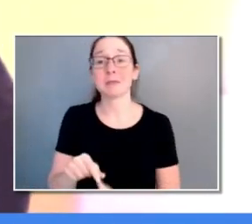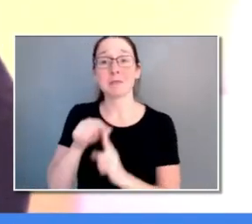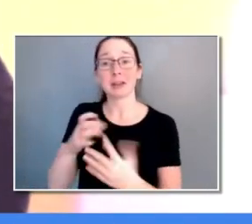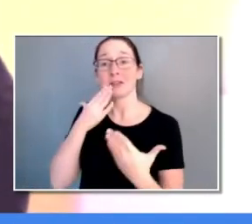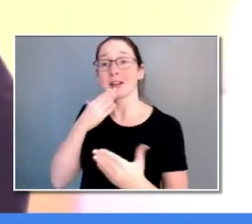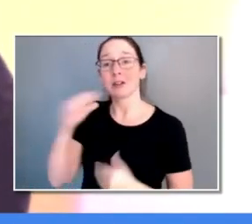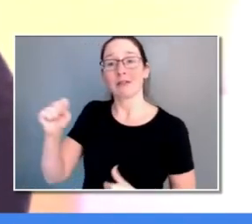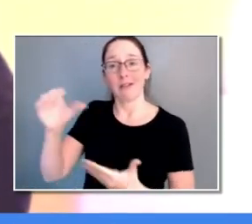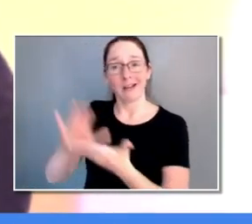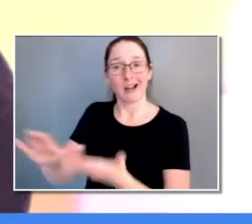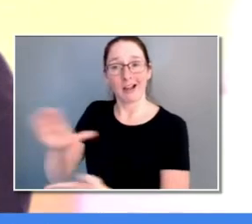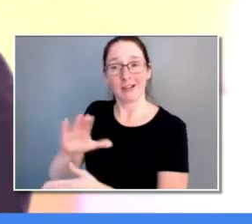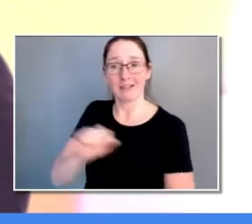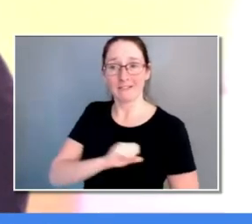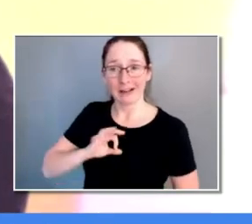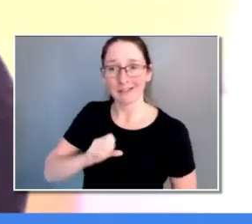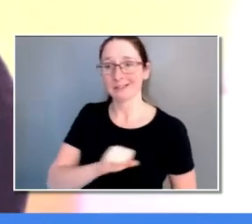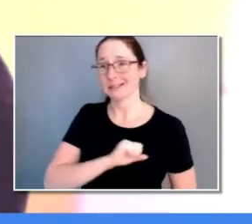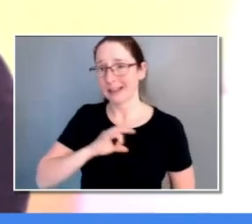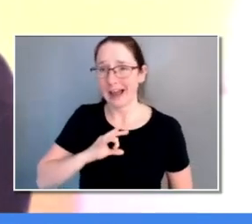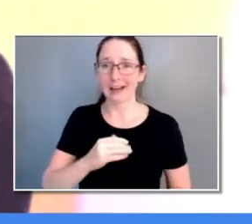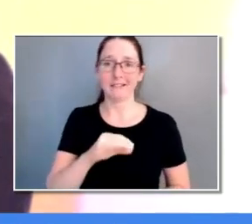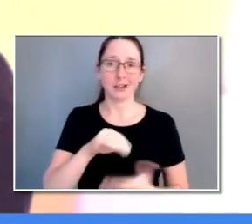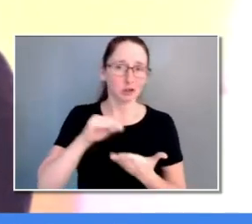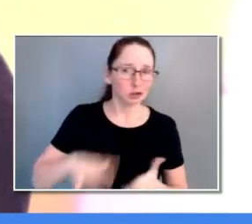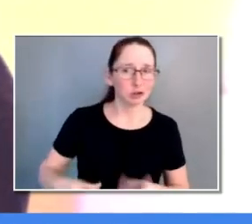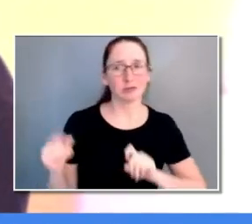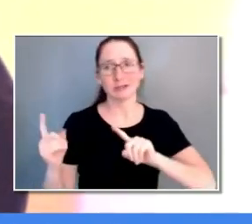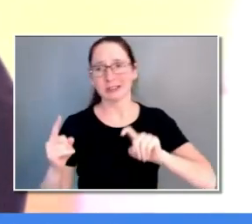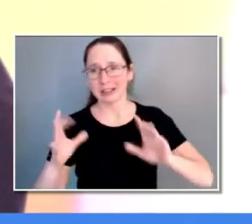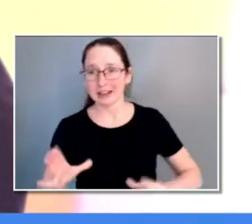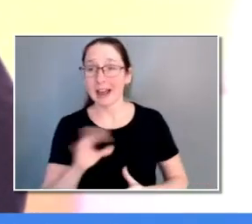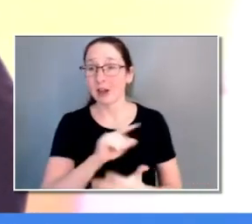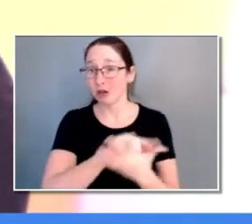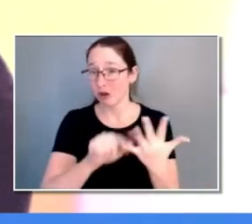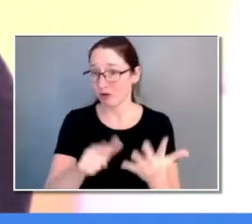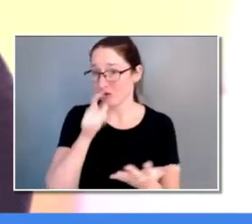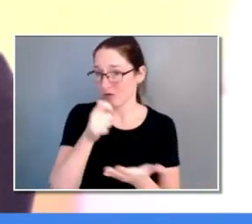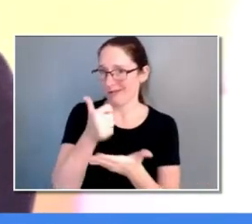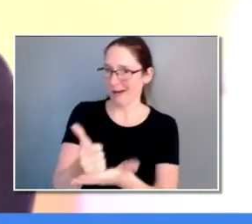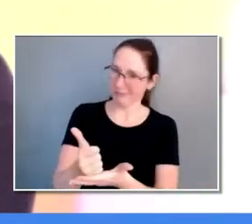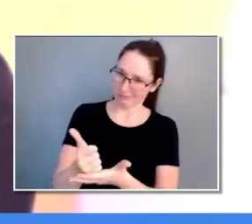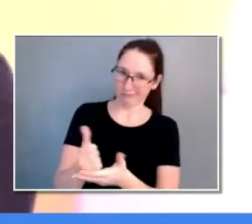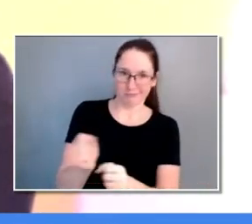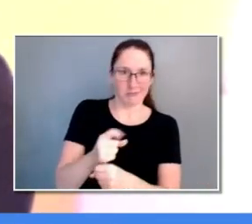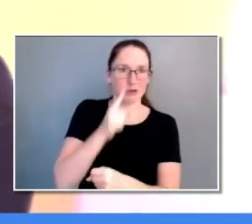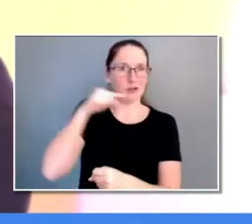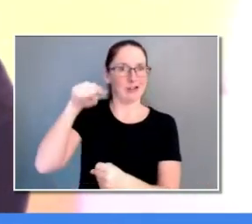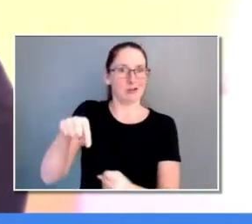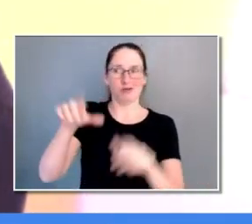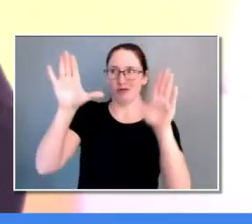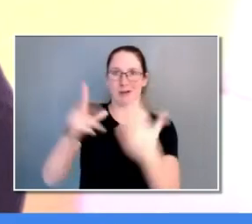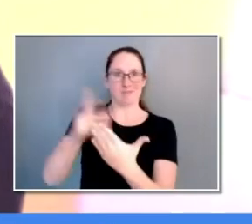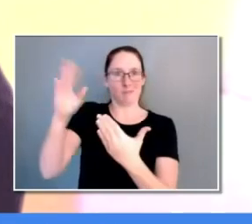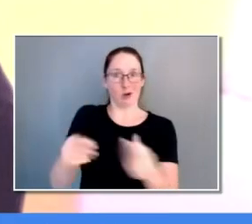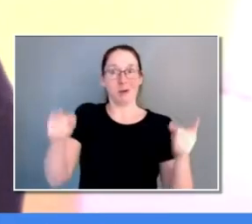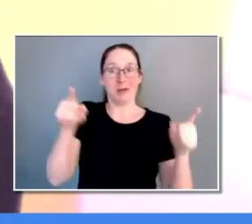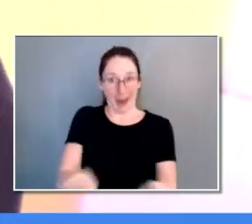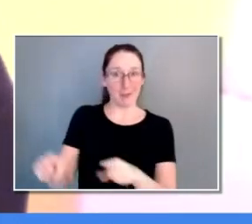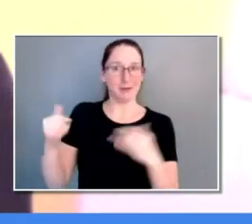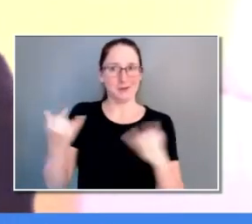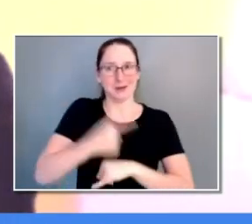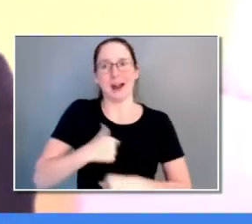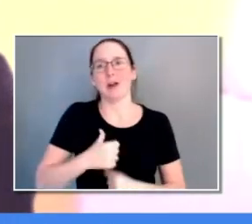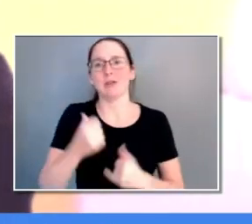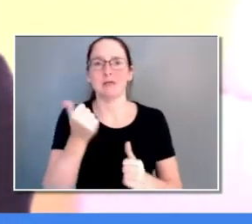Seattle College's faculty, staff, and students in attendance, and those who helped make this great program happen, I want to give